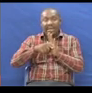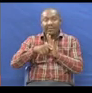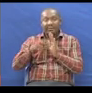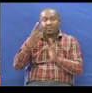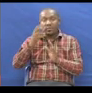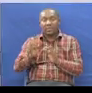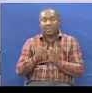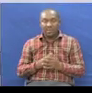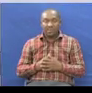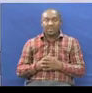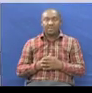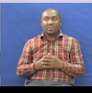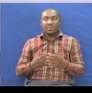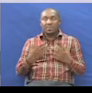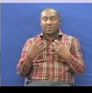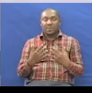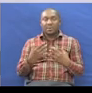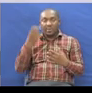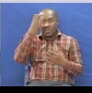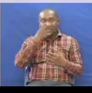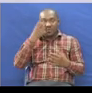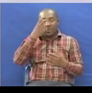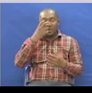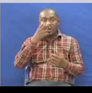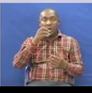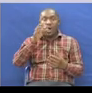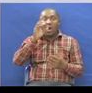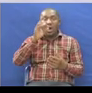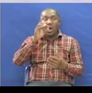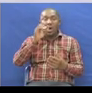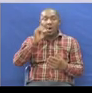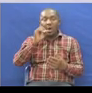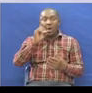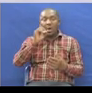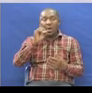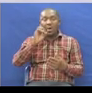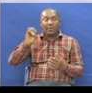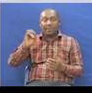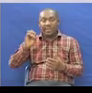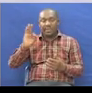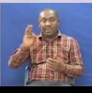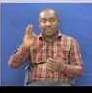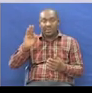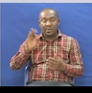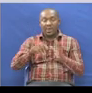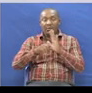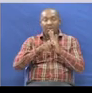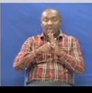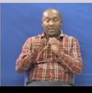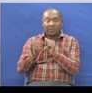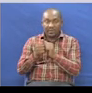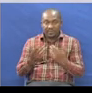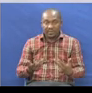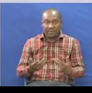here, I want to split this coefficient of the middle term, that I get 2 numbers. If you start thinking of this somewhere, it is difficult. I told